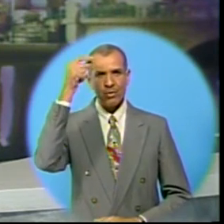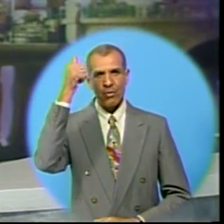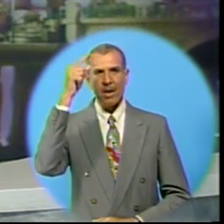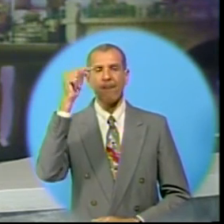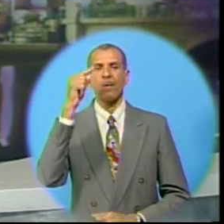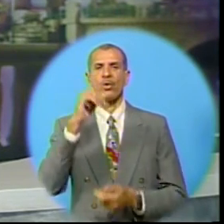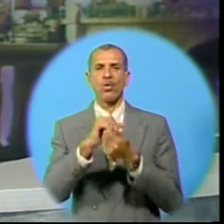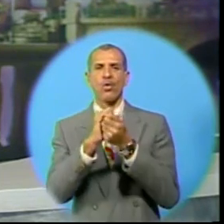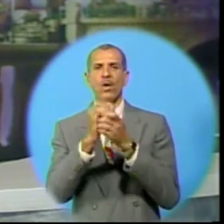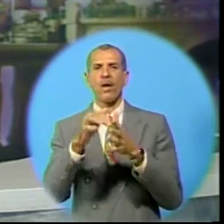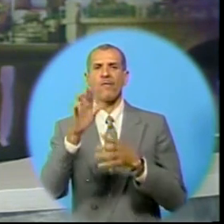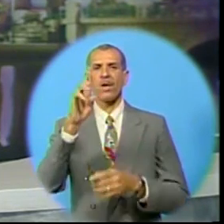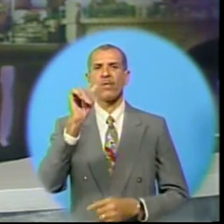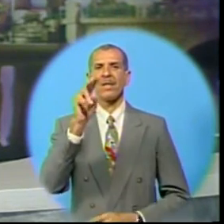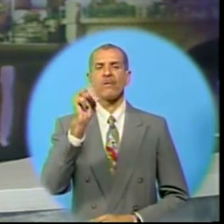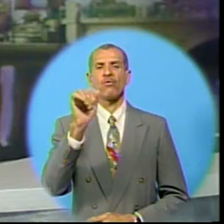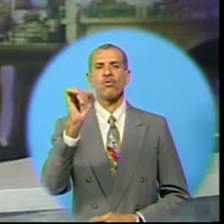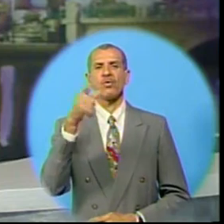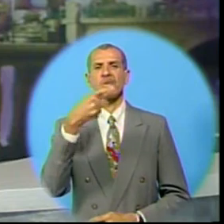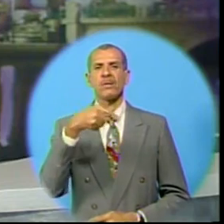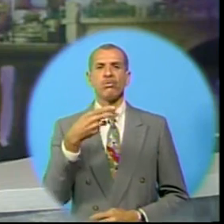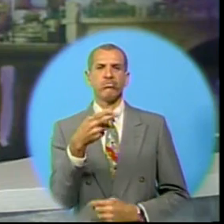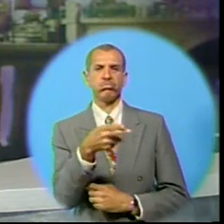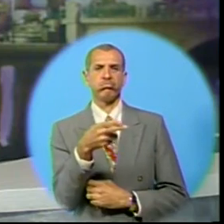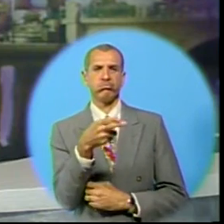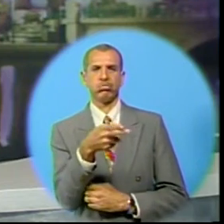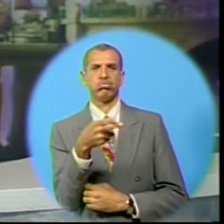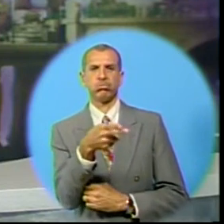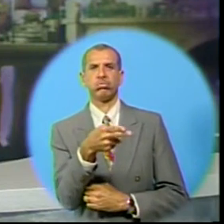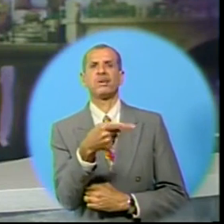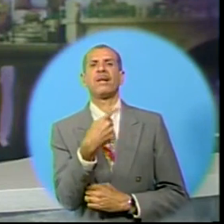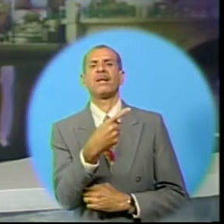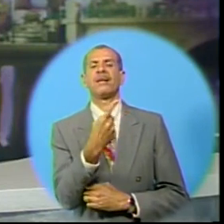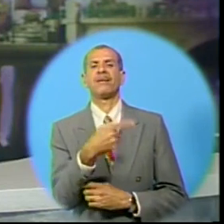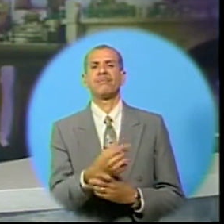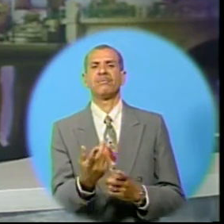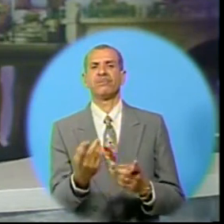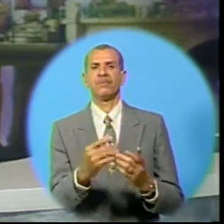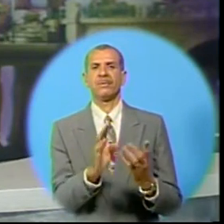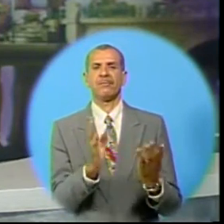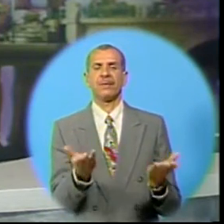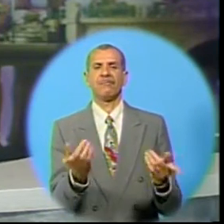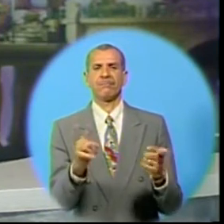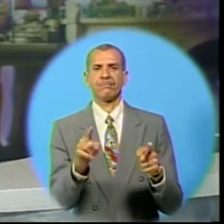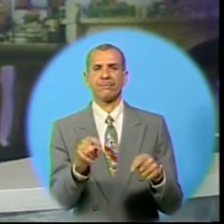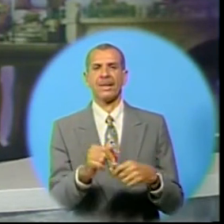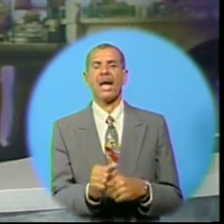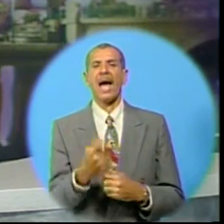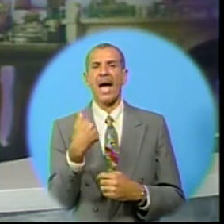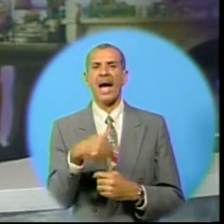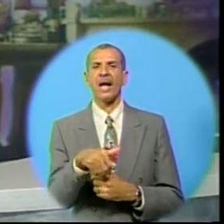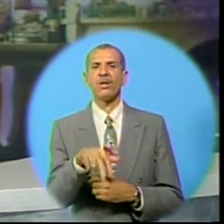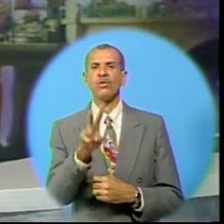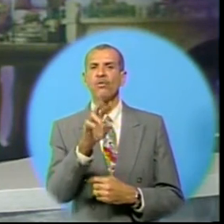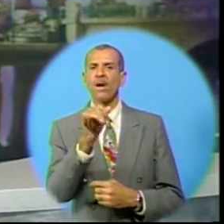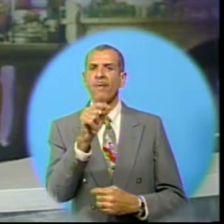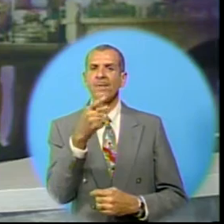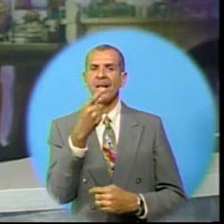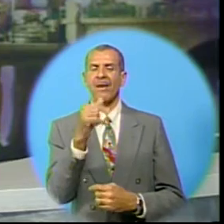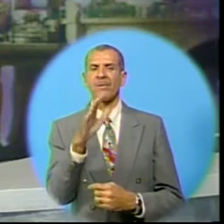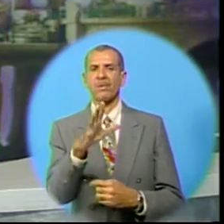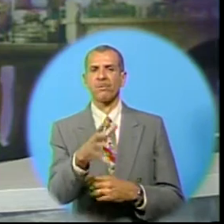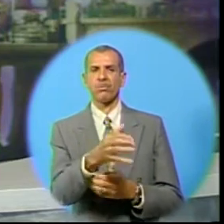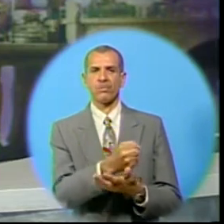of the Rendezvous Christchurch business, was shot multiple times during the incident. 2 firearms and a quantity of ammunition were